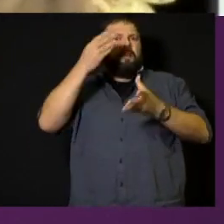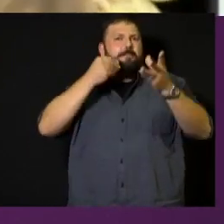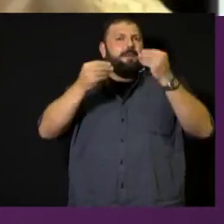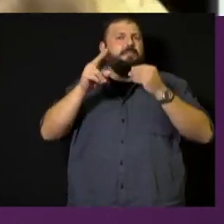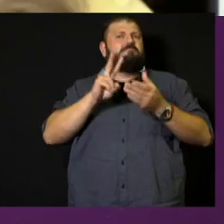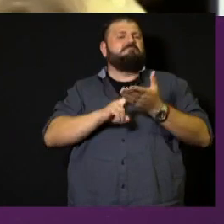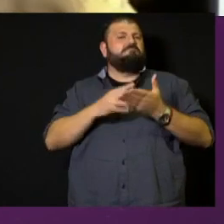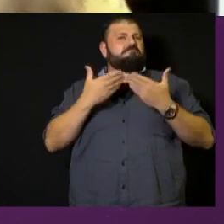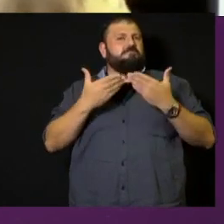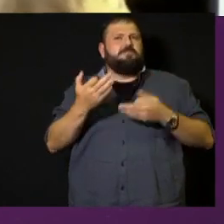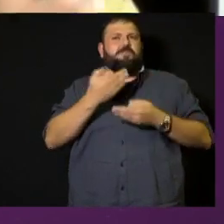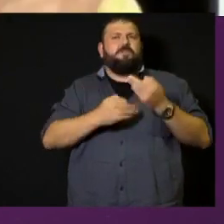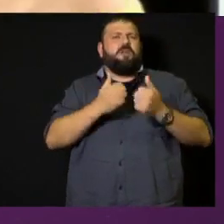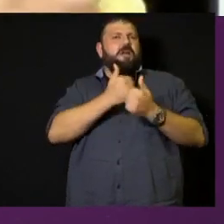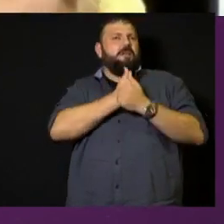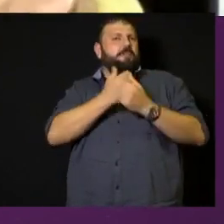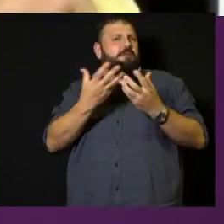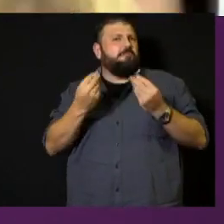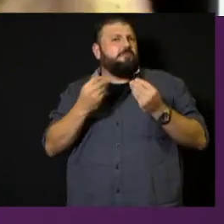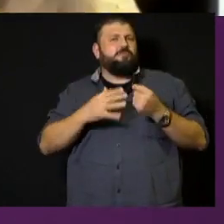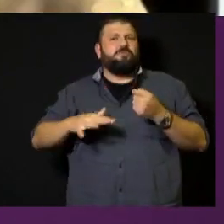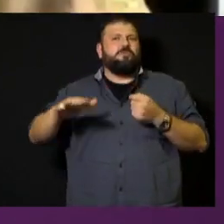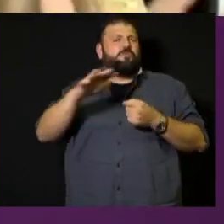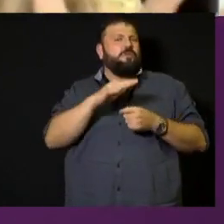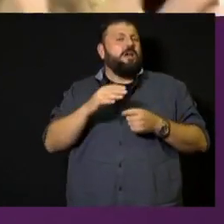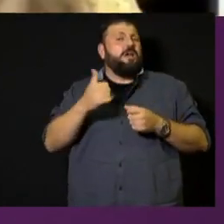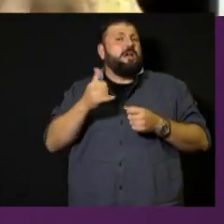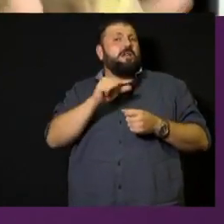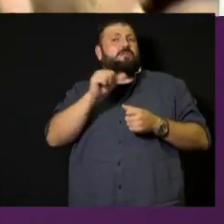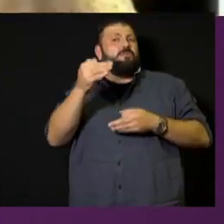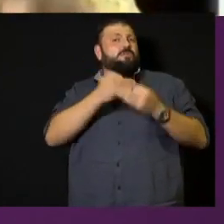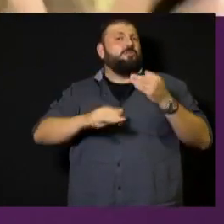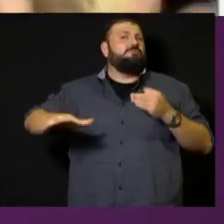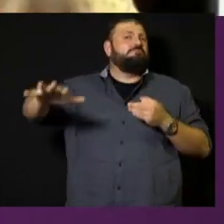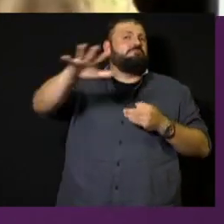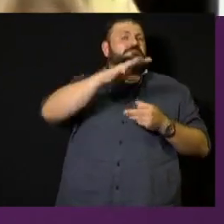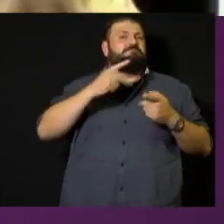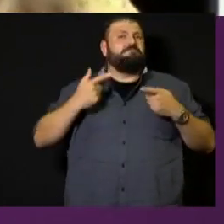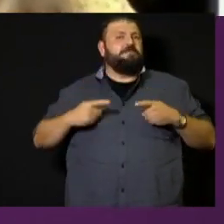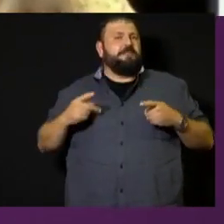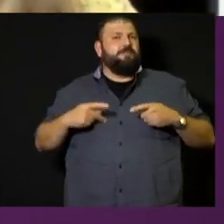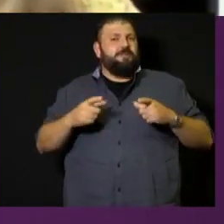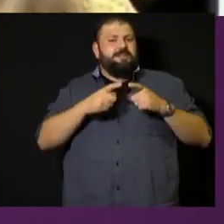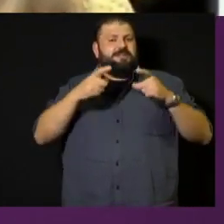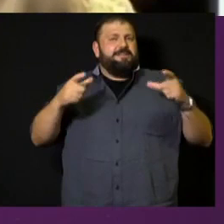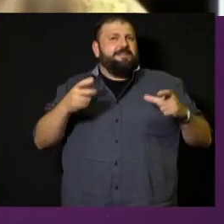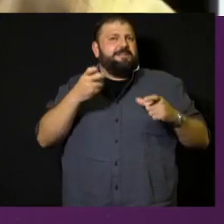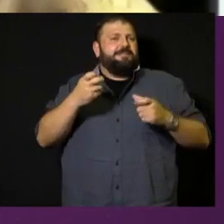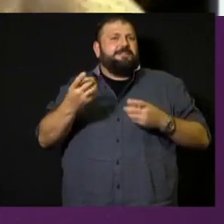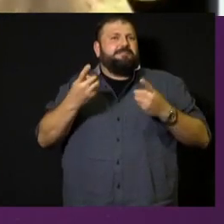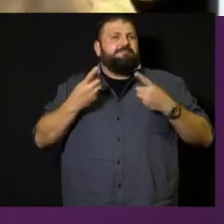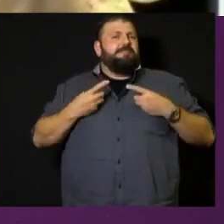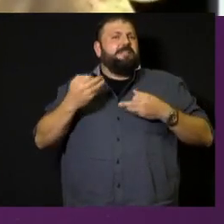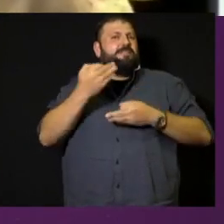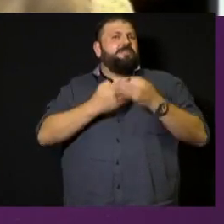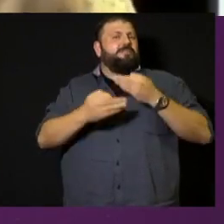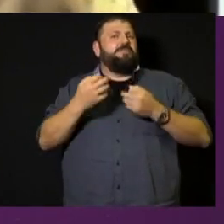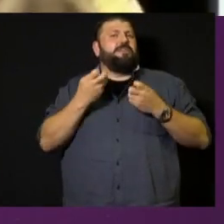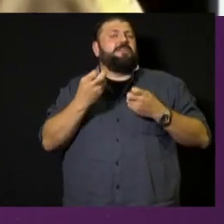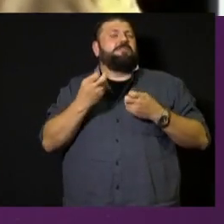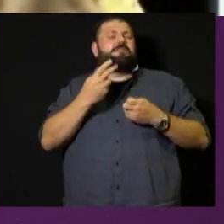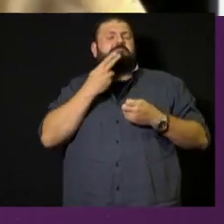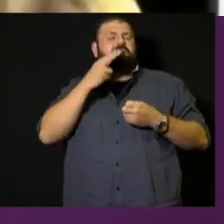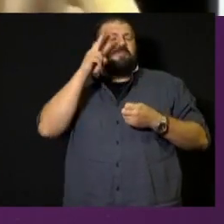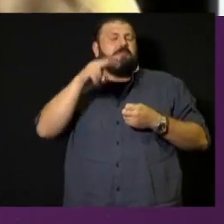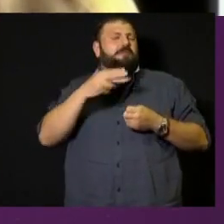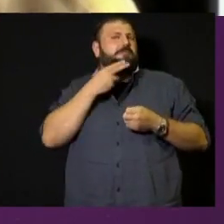in this process, I love everybody. all the leaders that gave me an example,